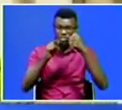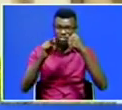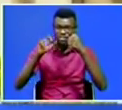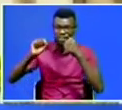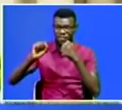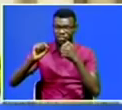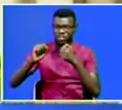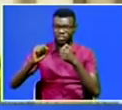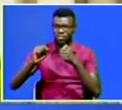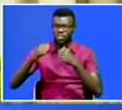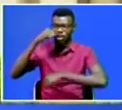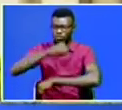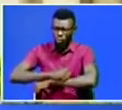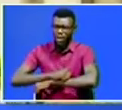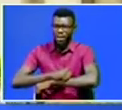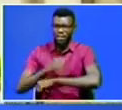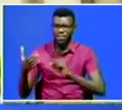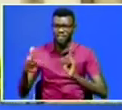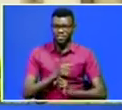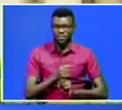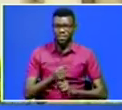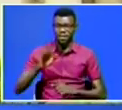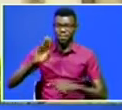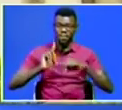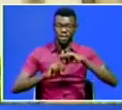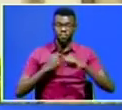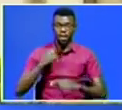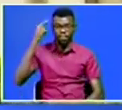9.5 is a good mean. It's an average of a B+. Nafikiri wote